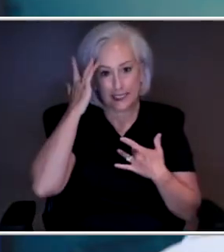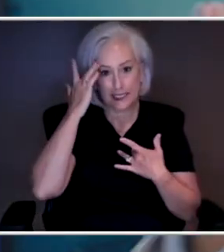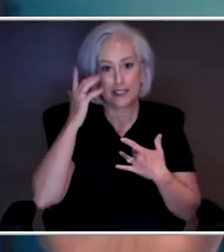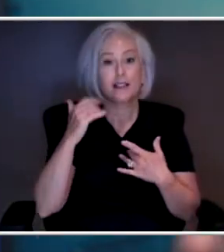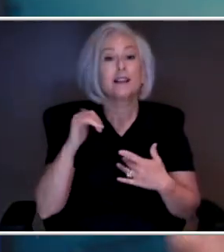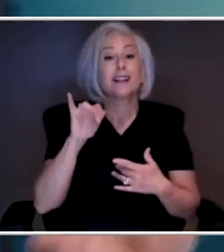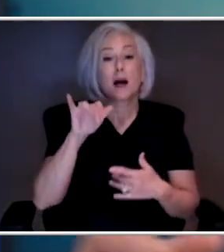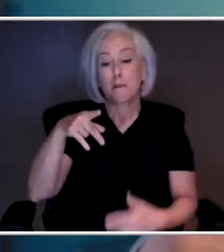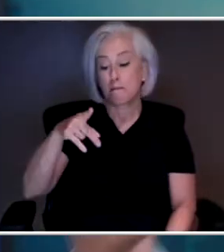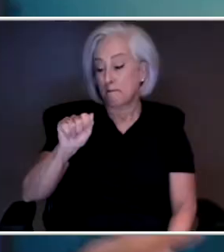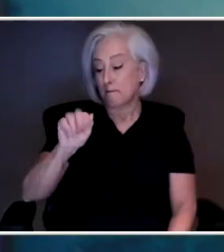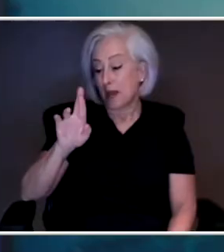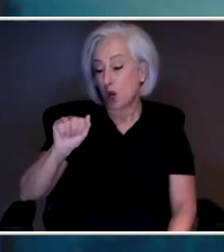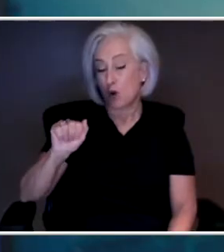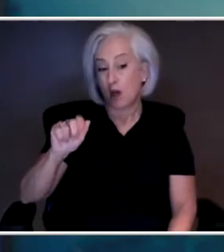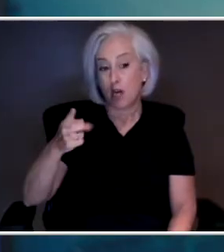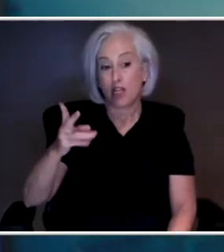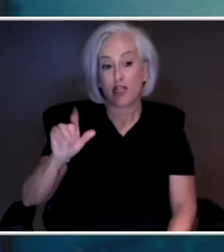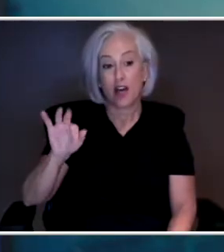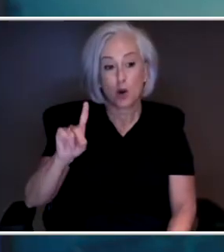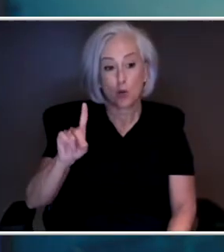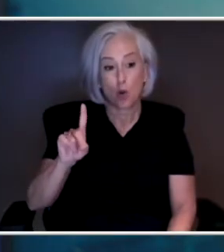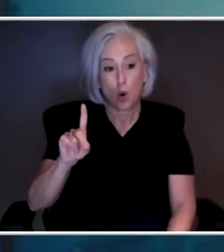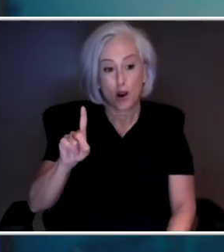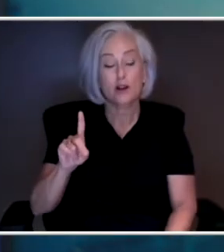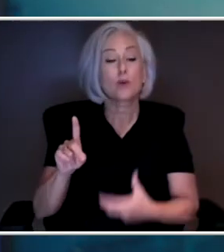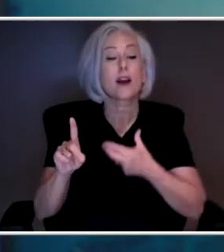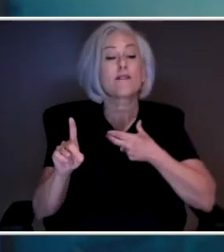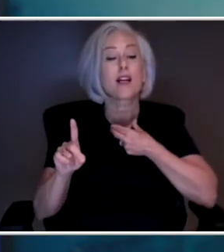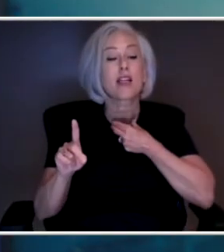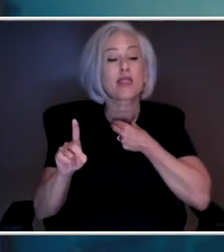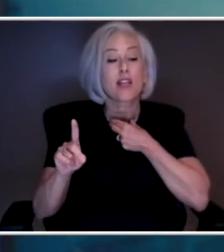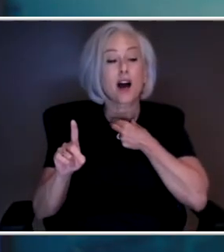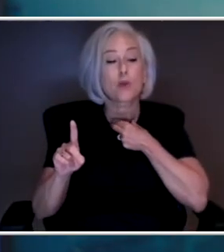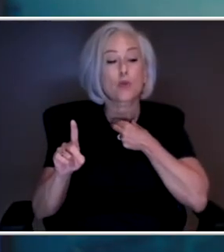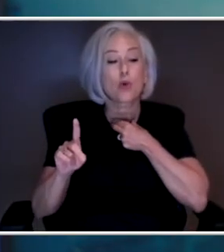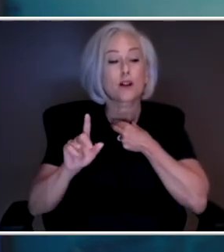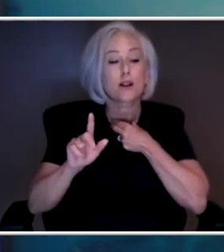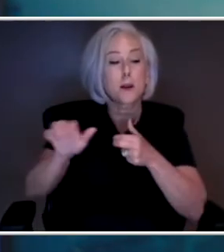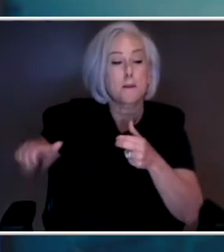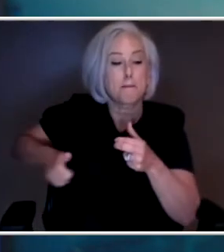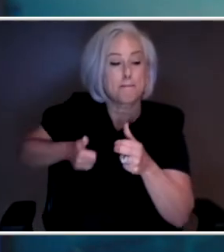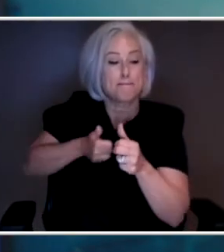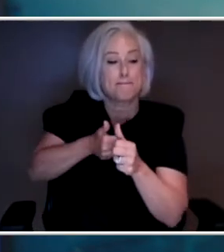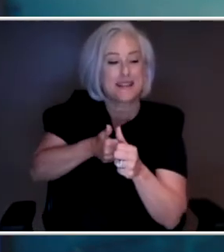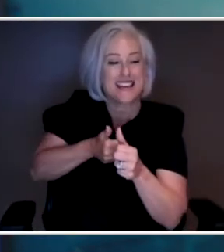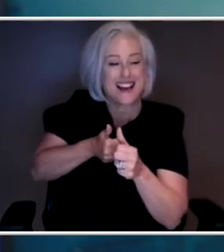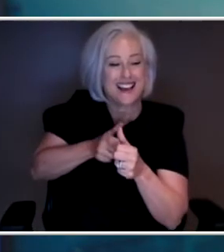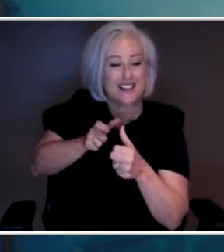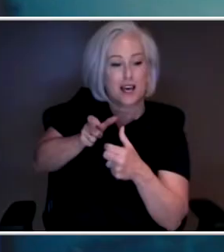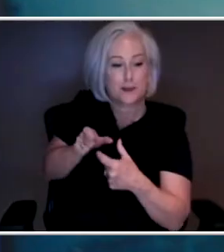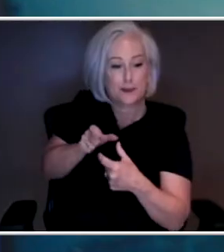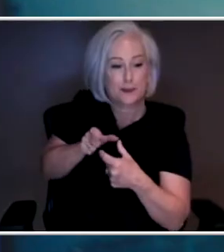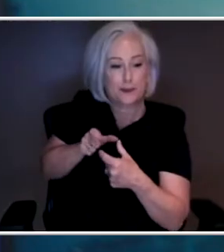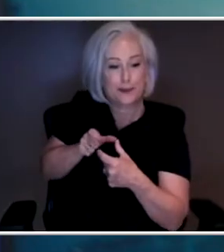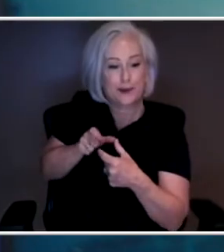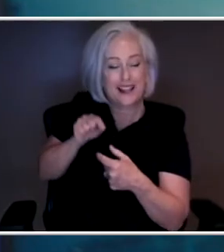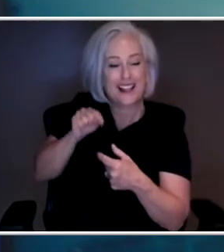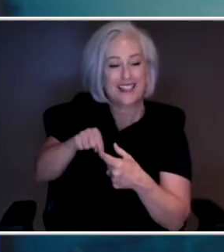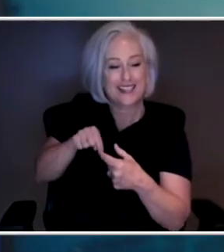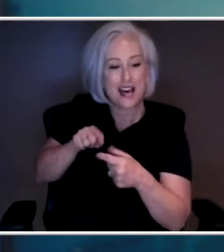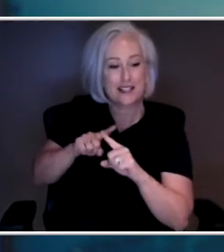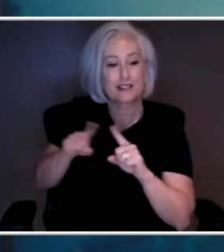There's different clinical manifestations of that, and that's traditionally a surgical disease if you want to remove